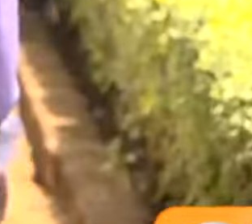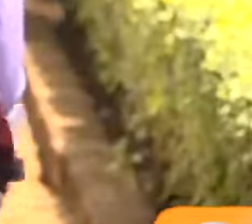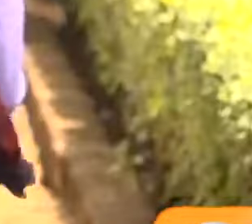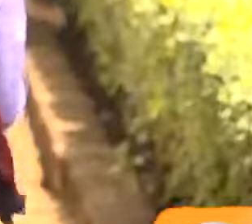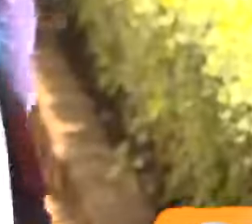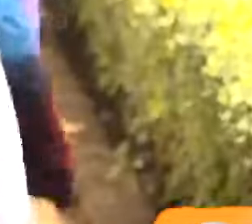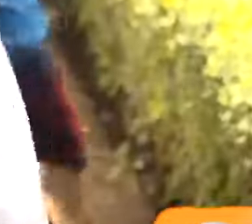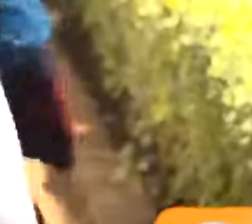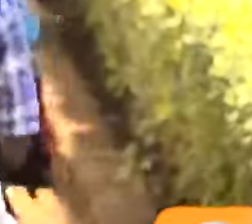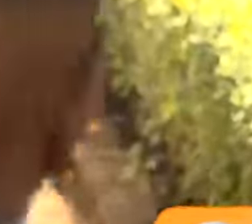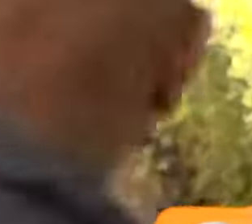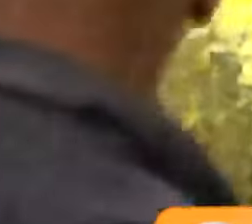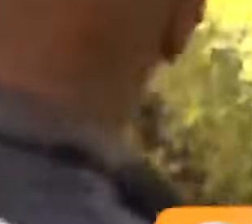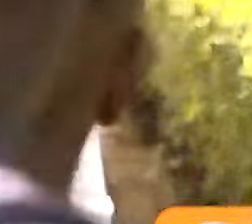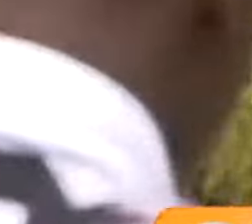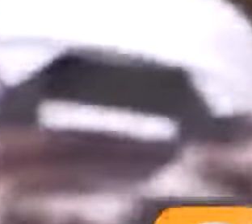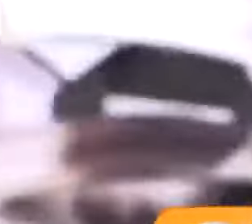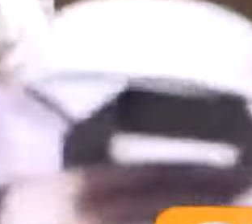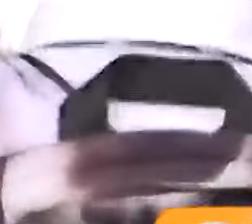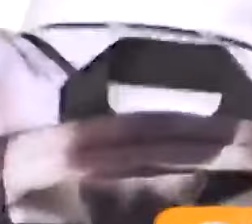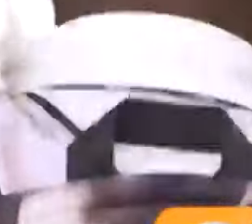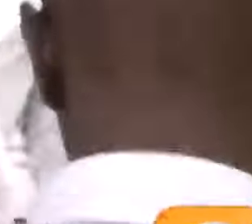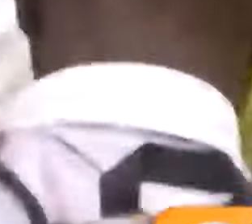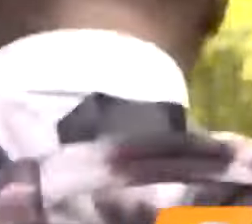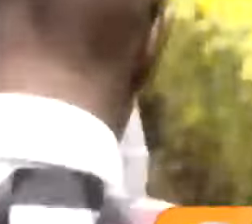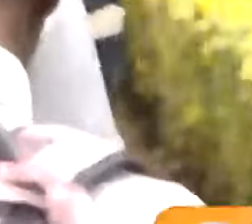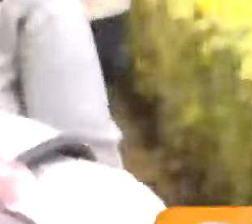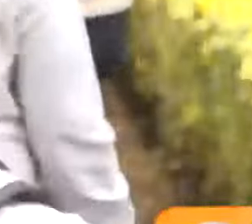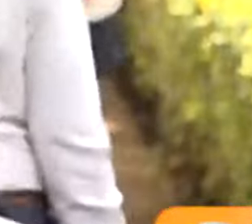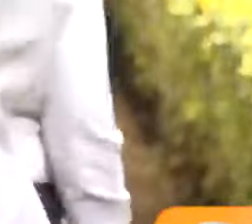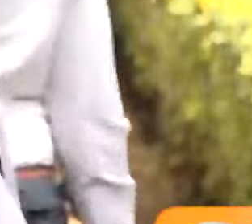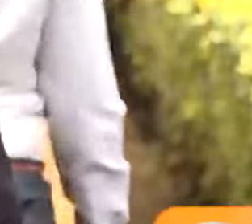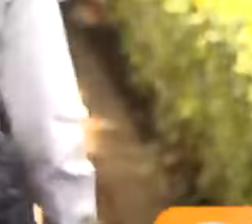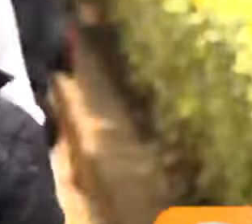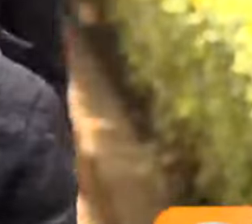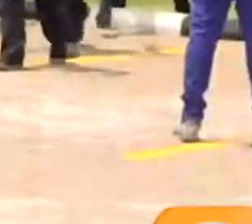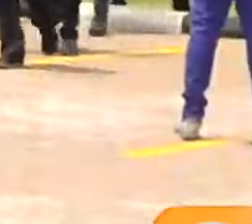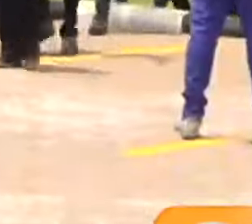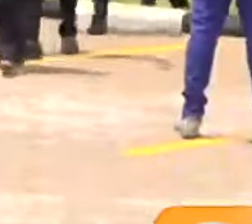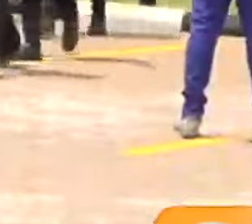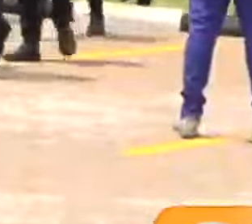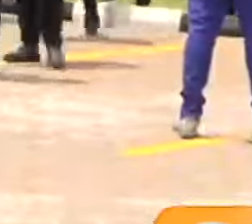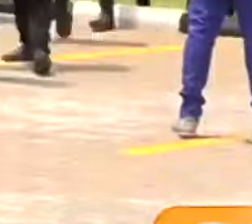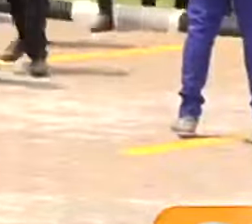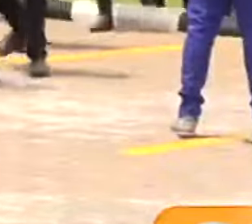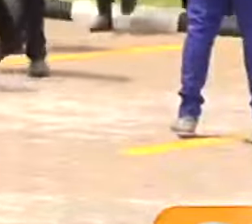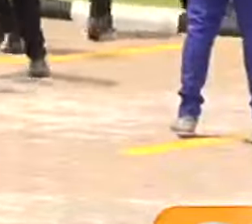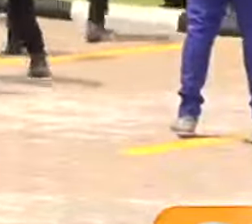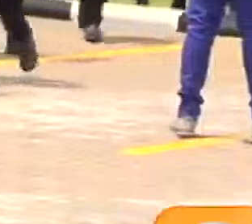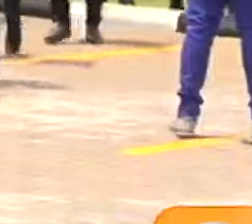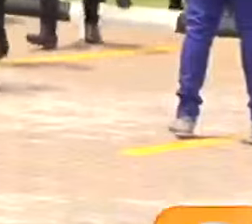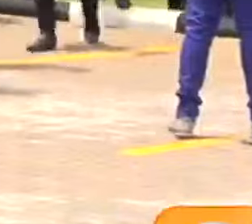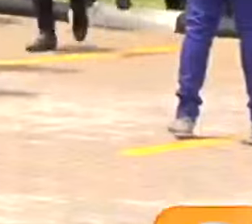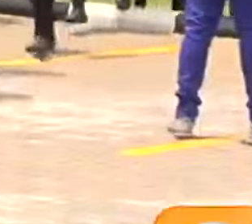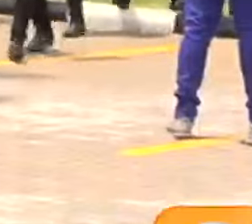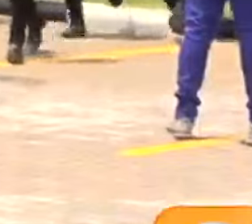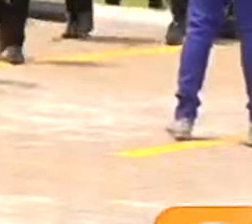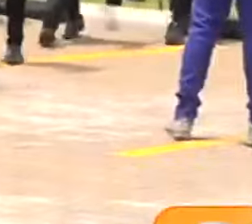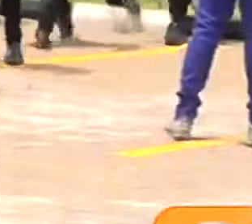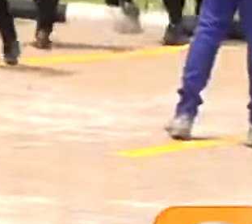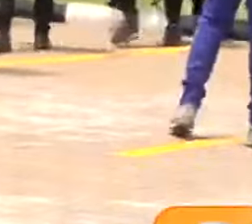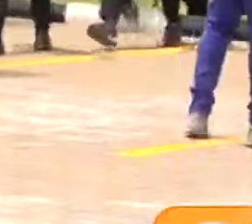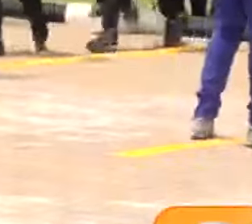The government says the salaries will range from a take-home of about 40,000 shillings to as high as 1 million shillings, depending